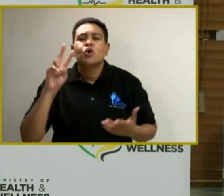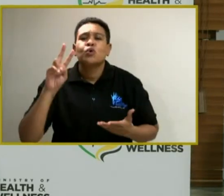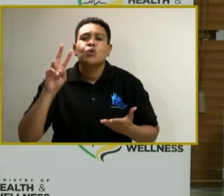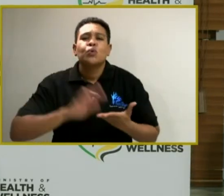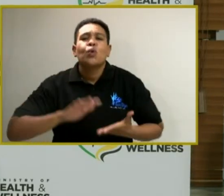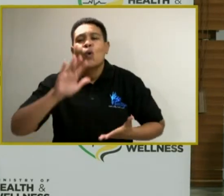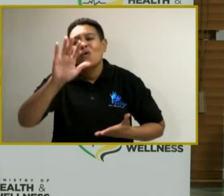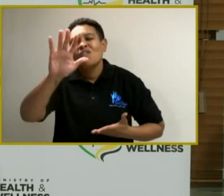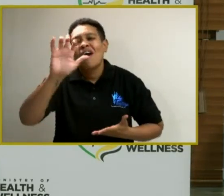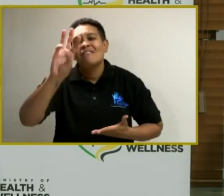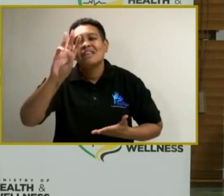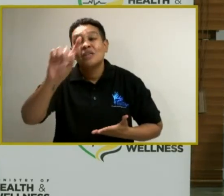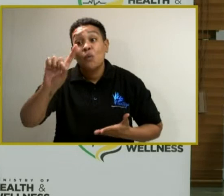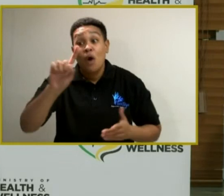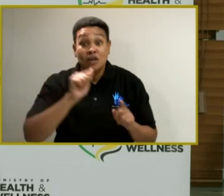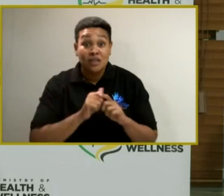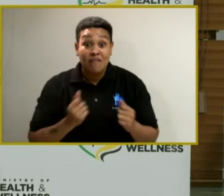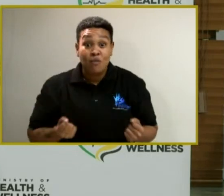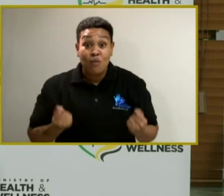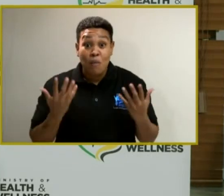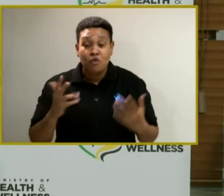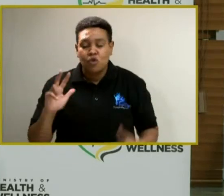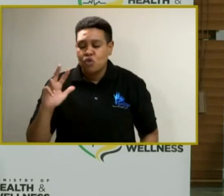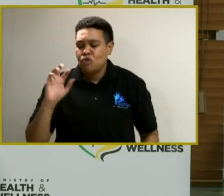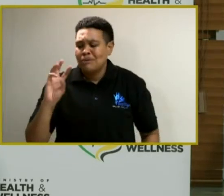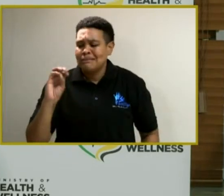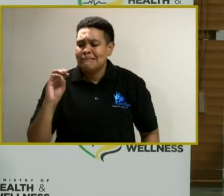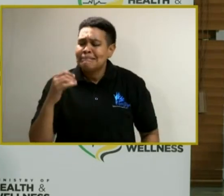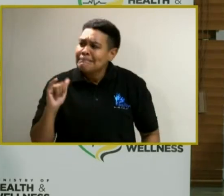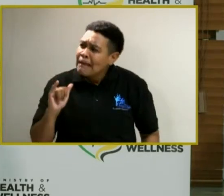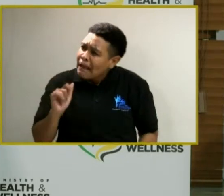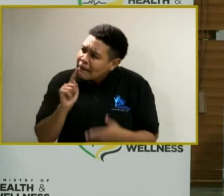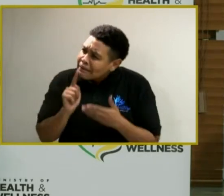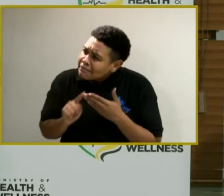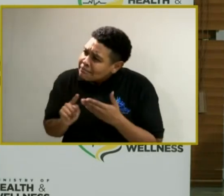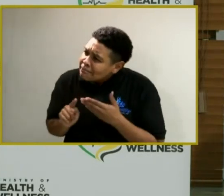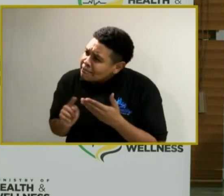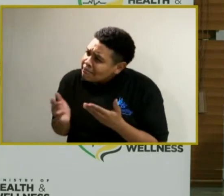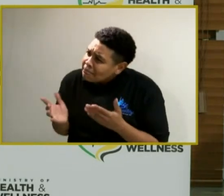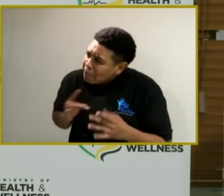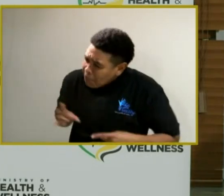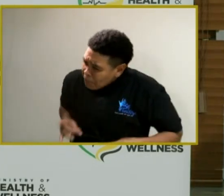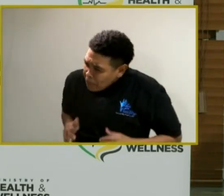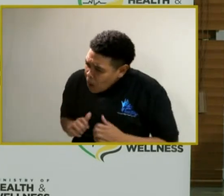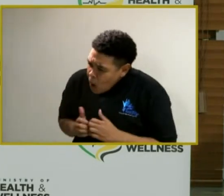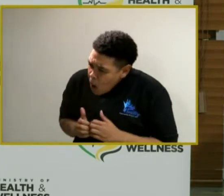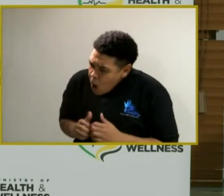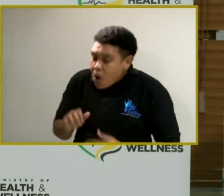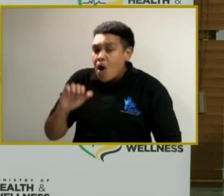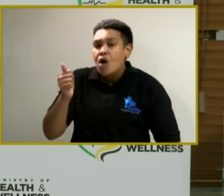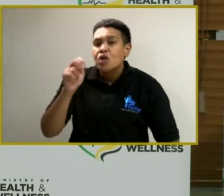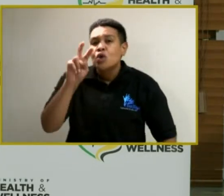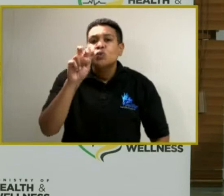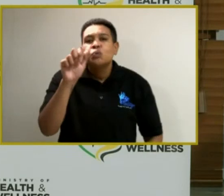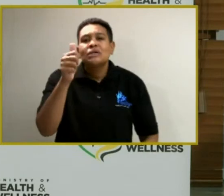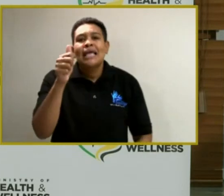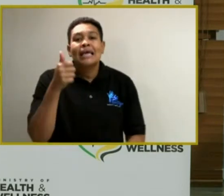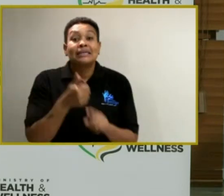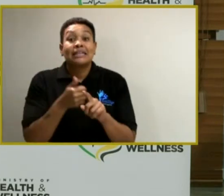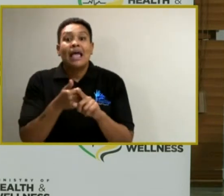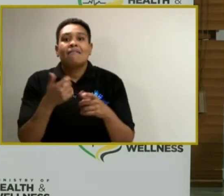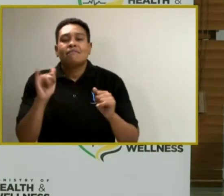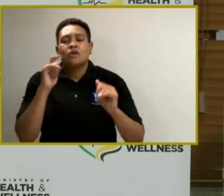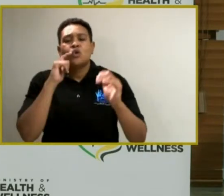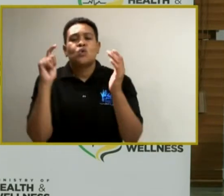2,561, with 360 still under investigation and another 210